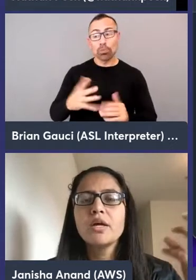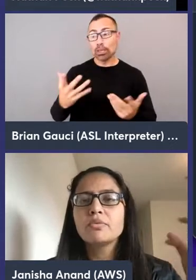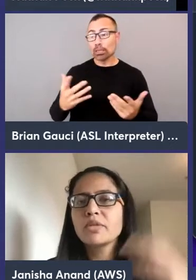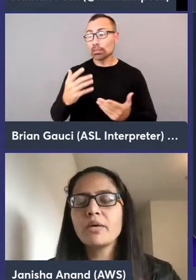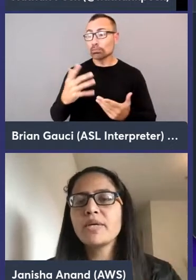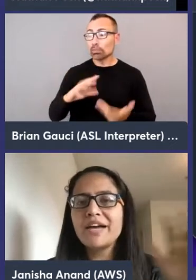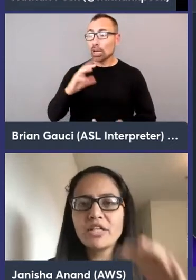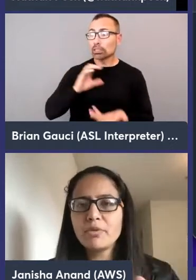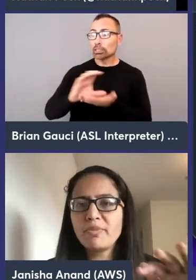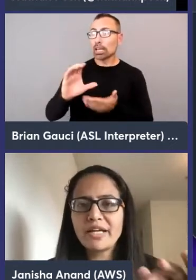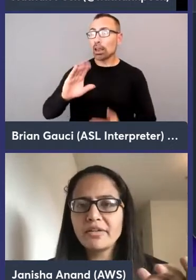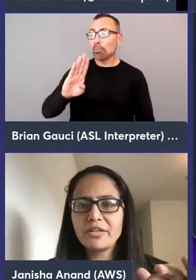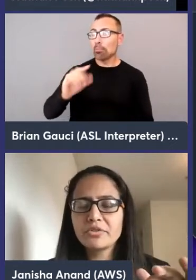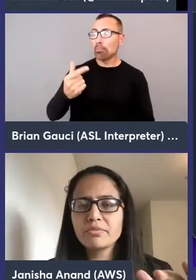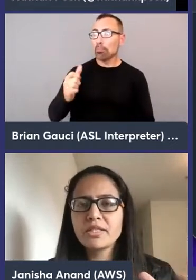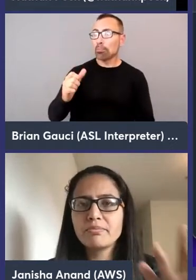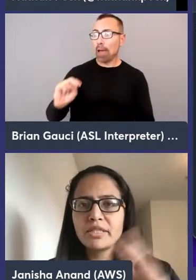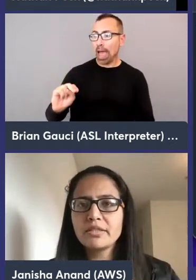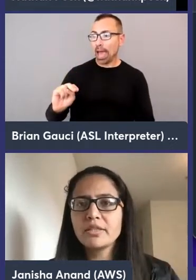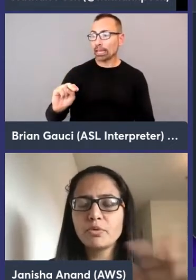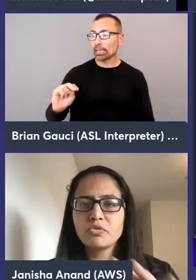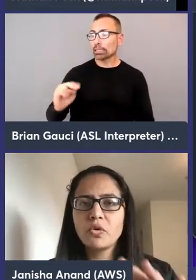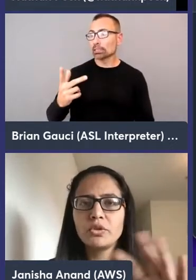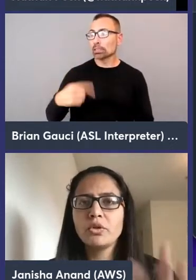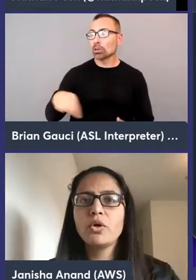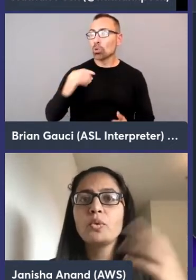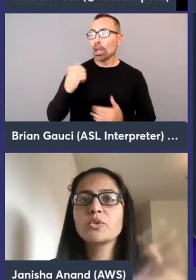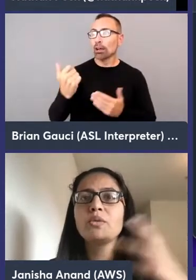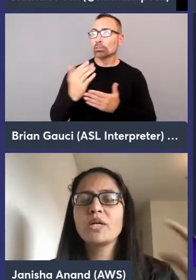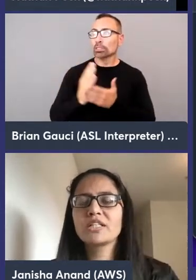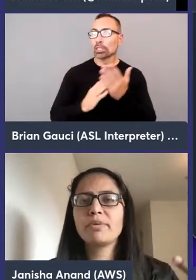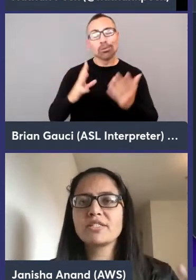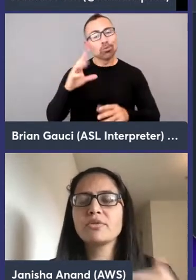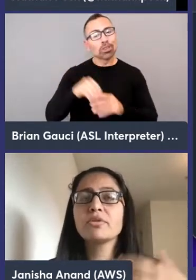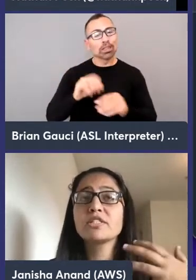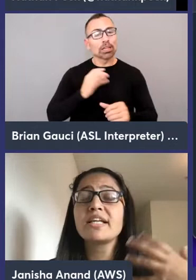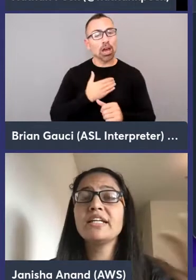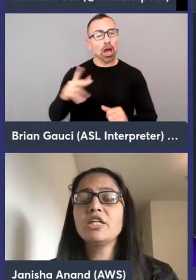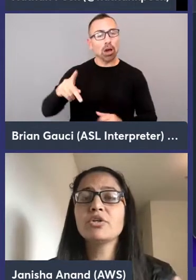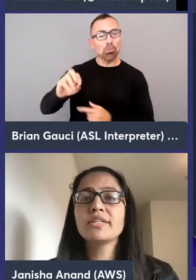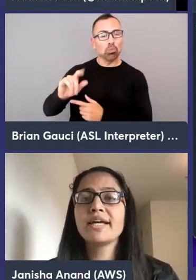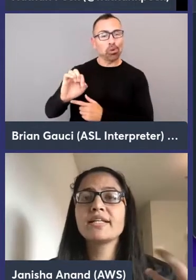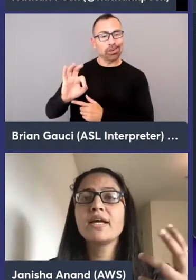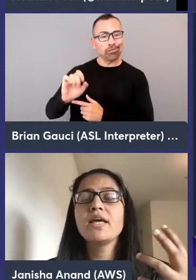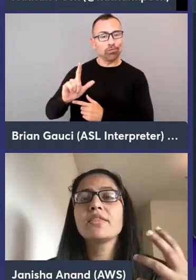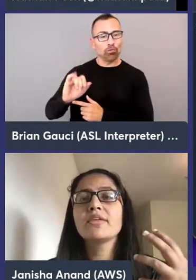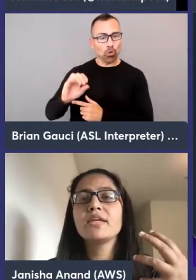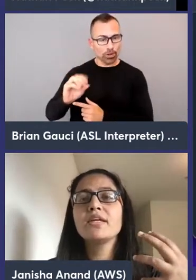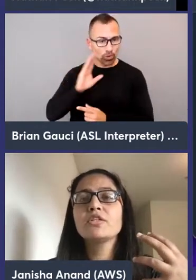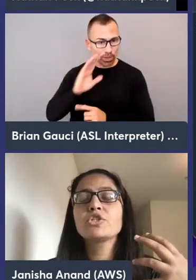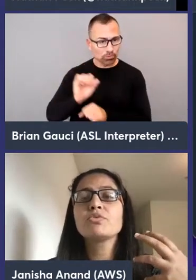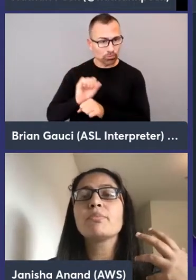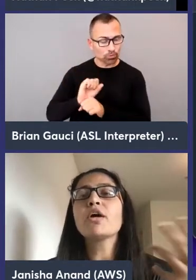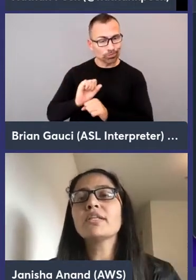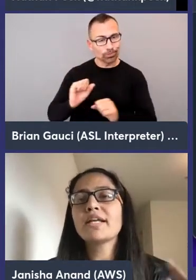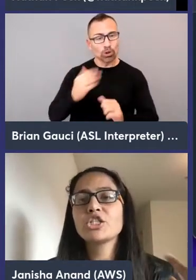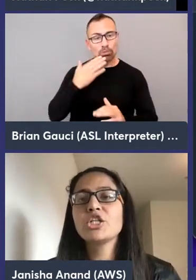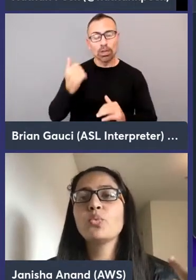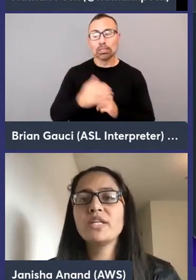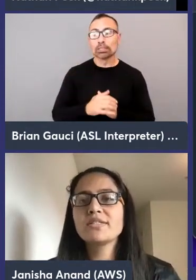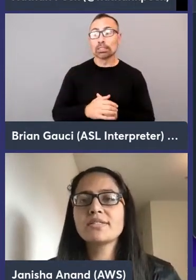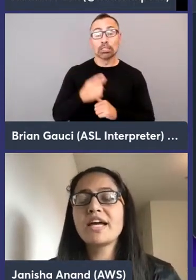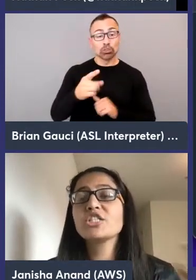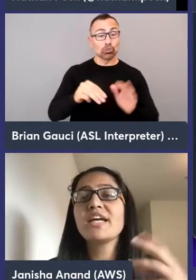So we have a couple of bagging algorithms inbuilt in the portfolio, which will work the best. So there's likelihood that the model that